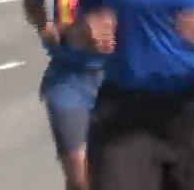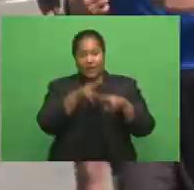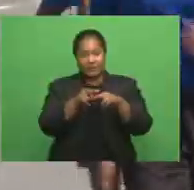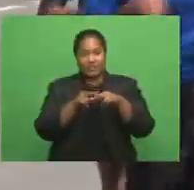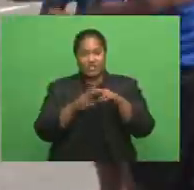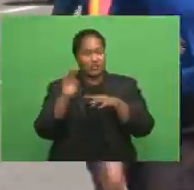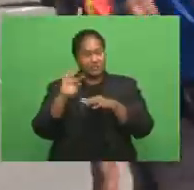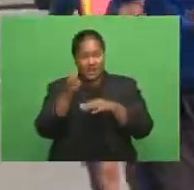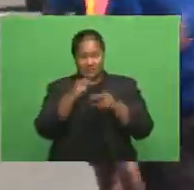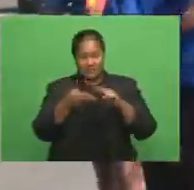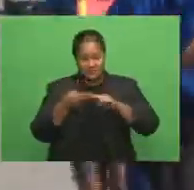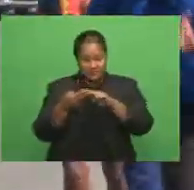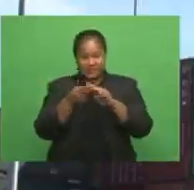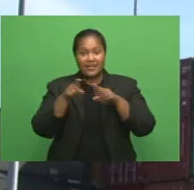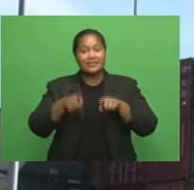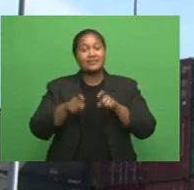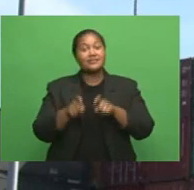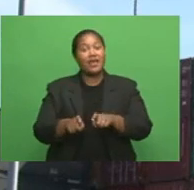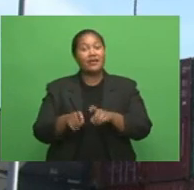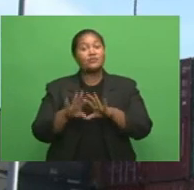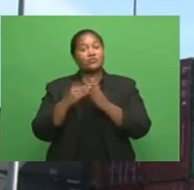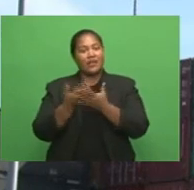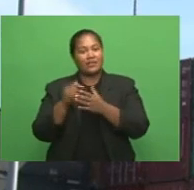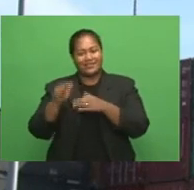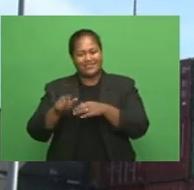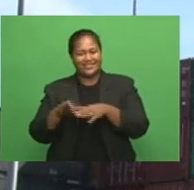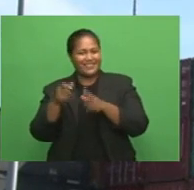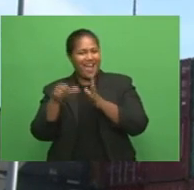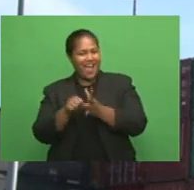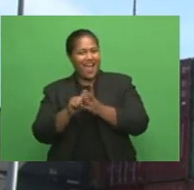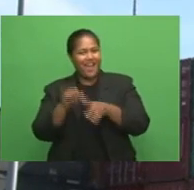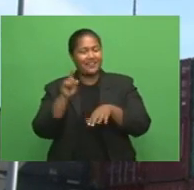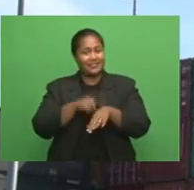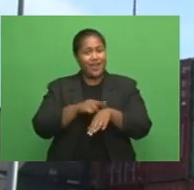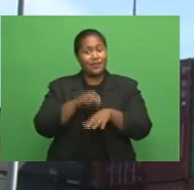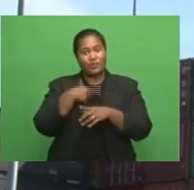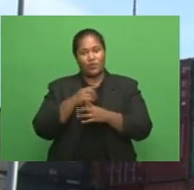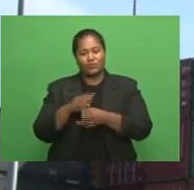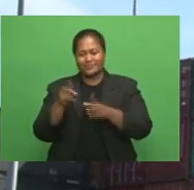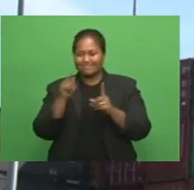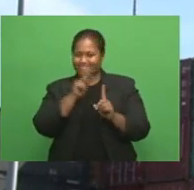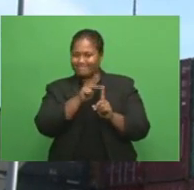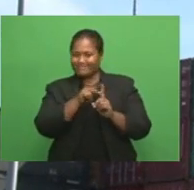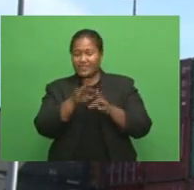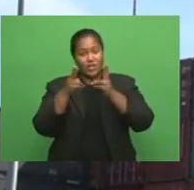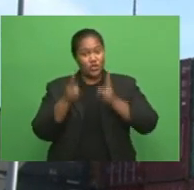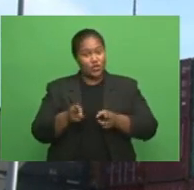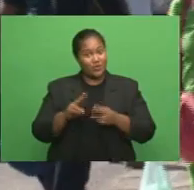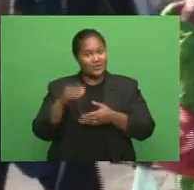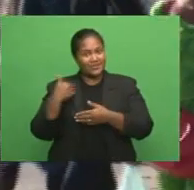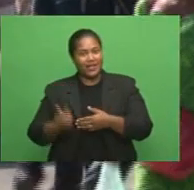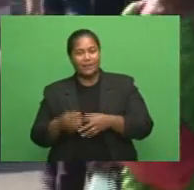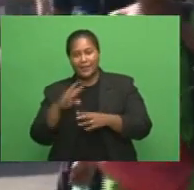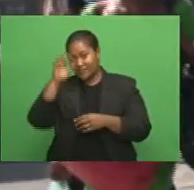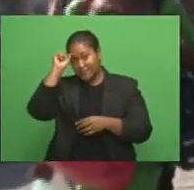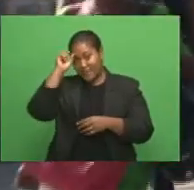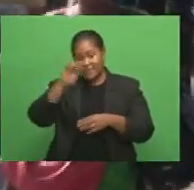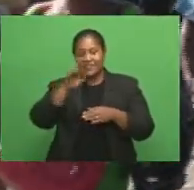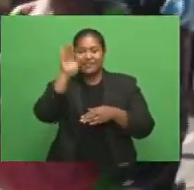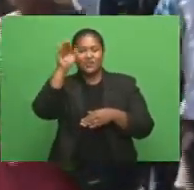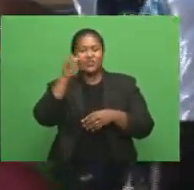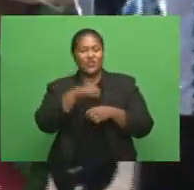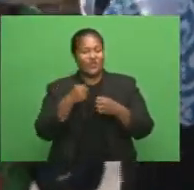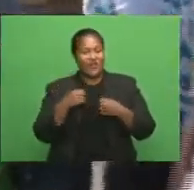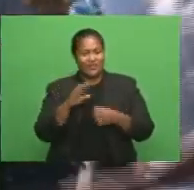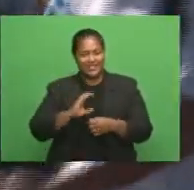unite and stand together in these trying times, urging that we prioritize the human side of everything, keeping in mind the future of our